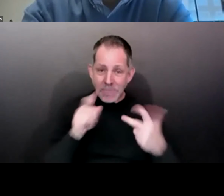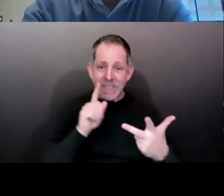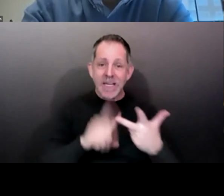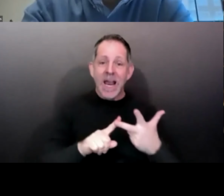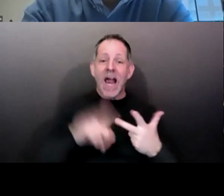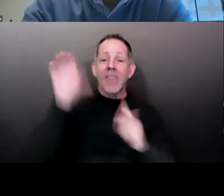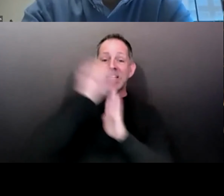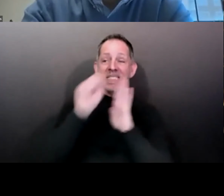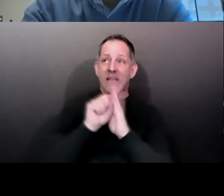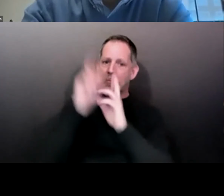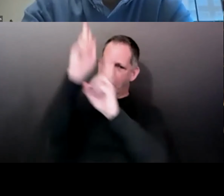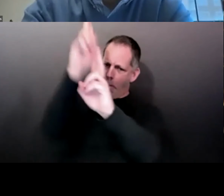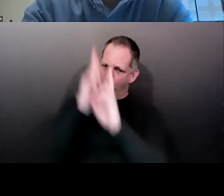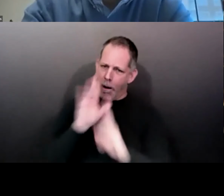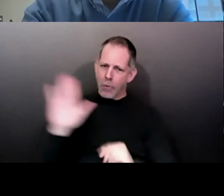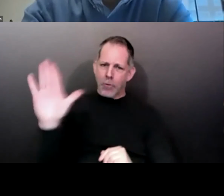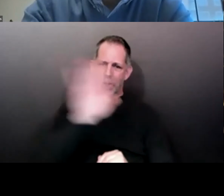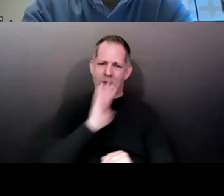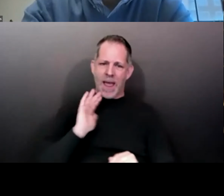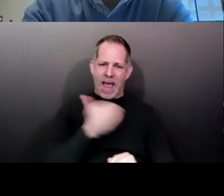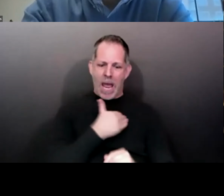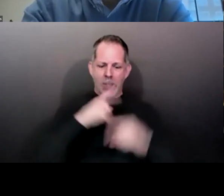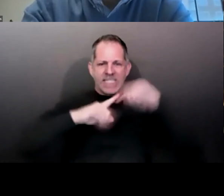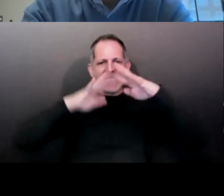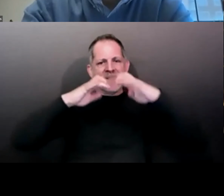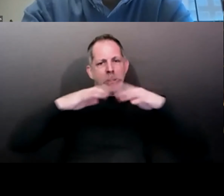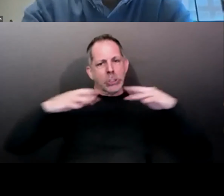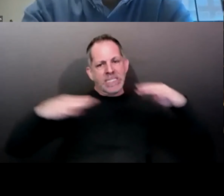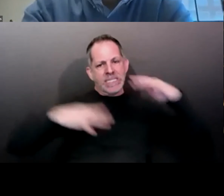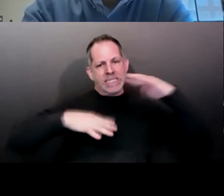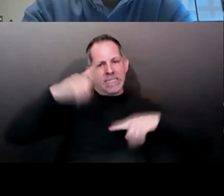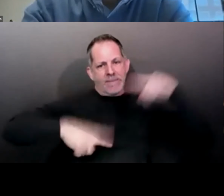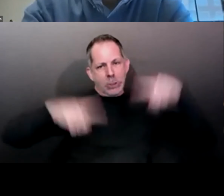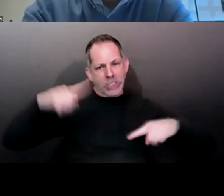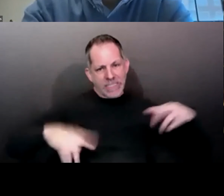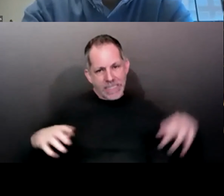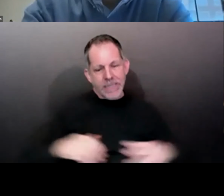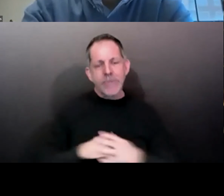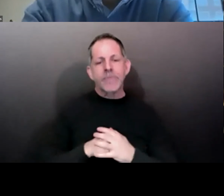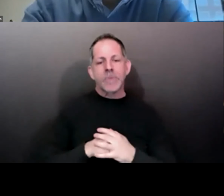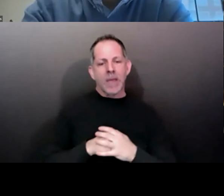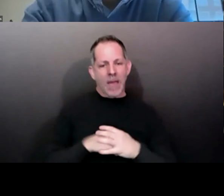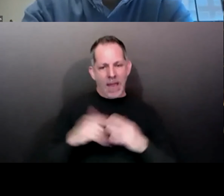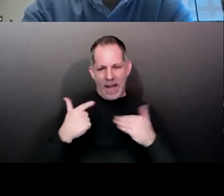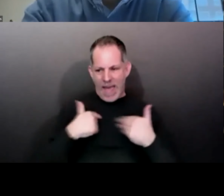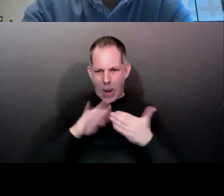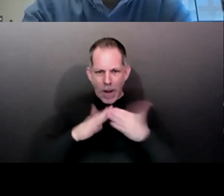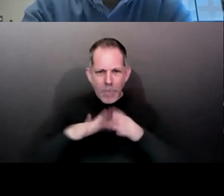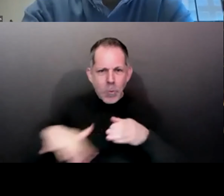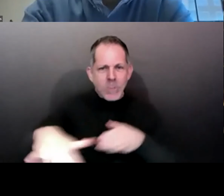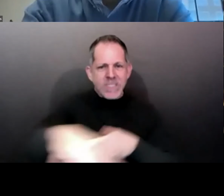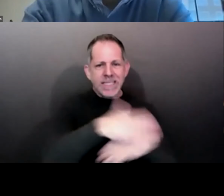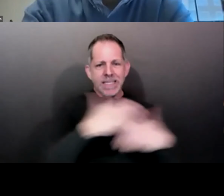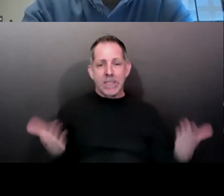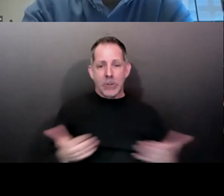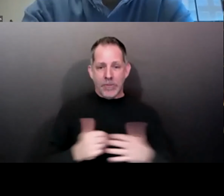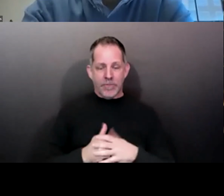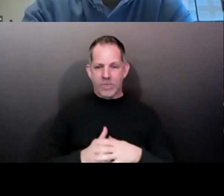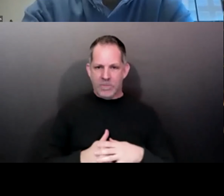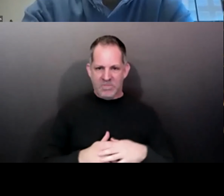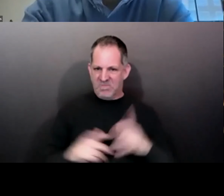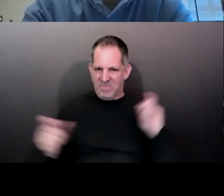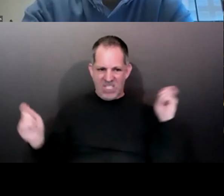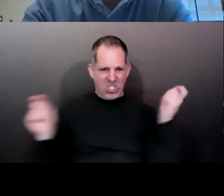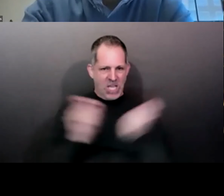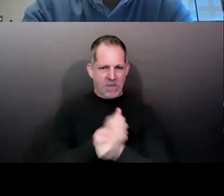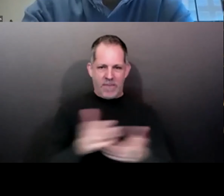able to decide how we use vaccine in our community. It's been a game changer, and it's a really healing opportunity with the health inequity that's happened